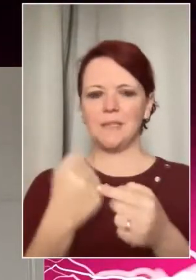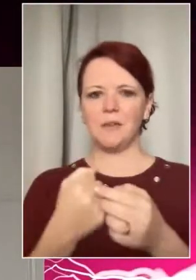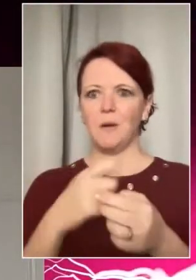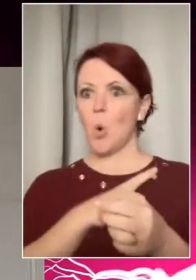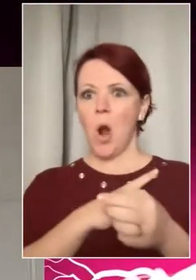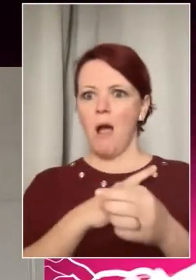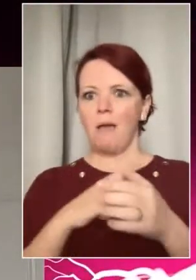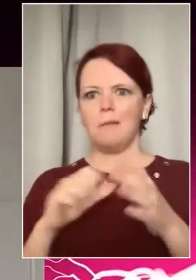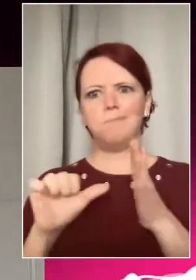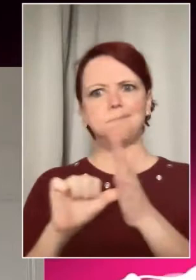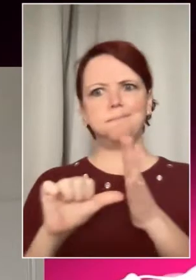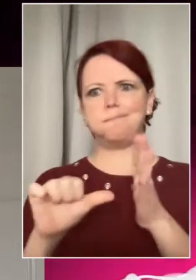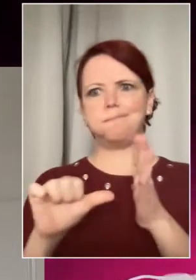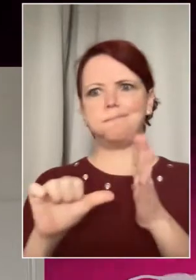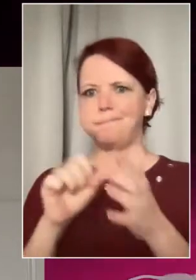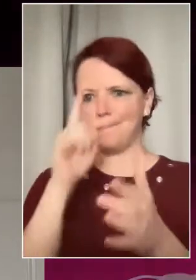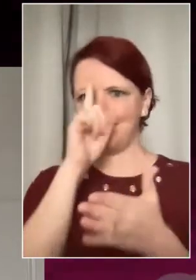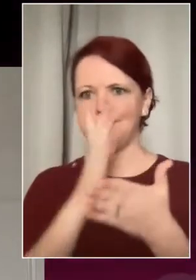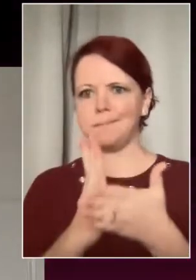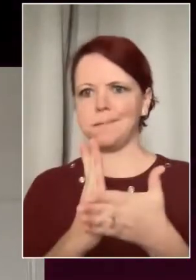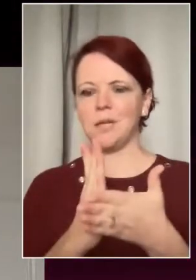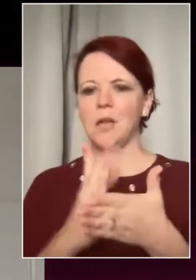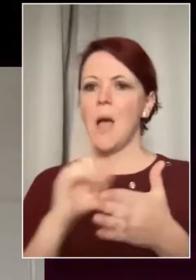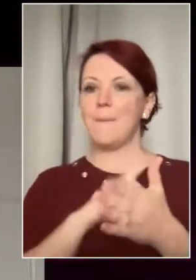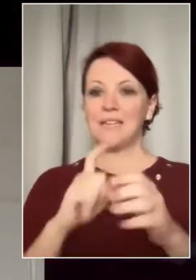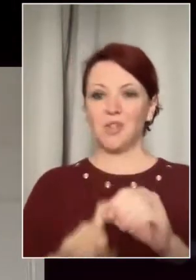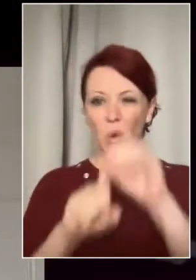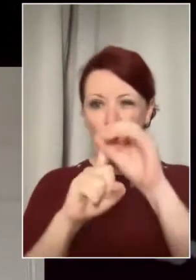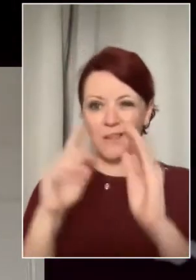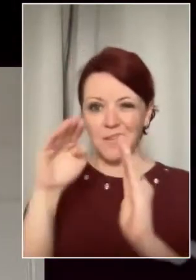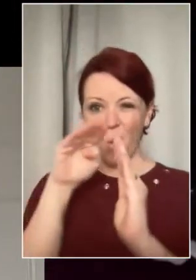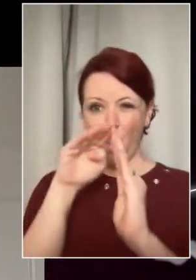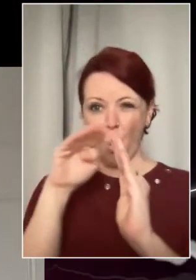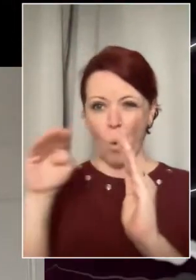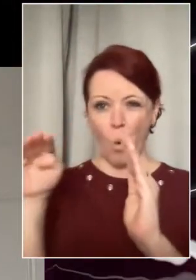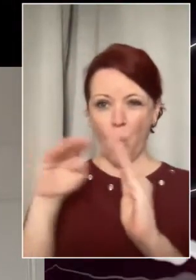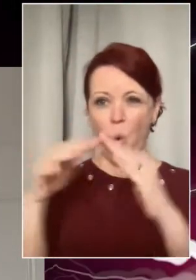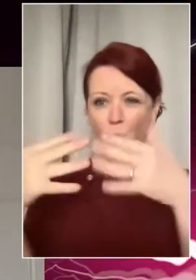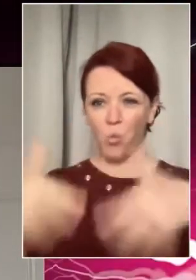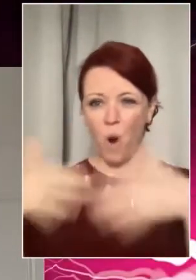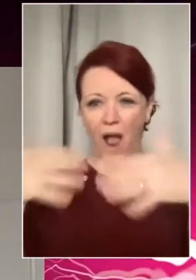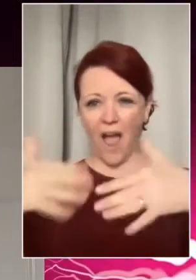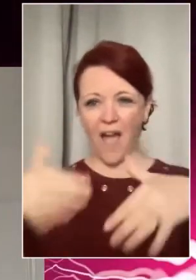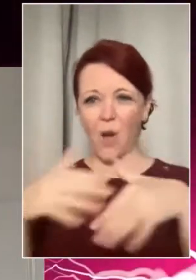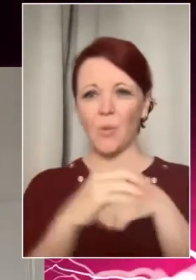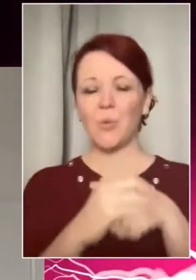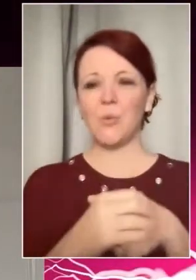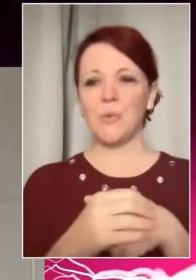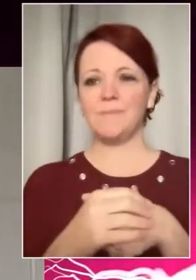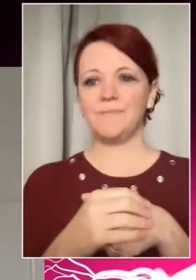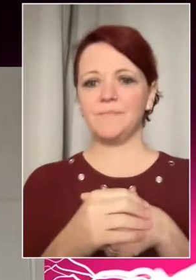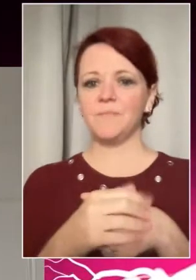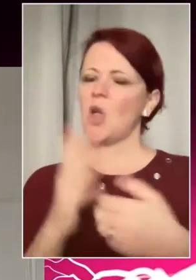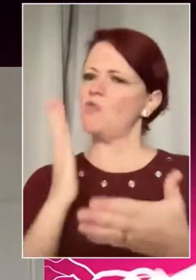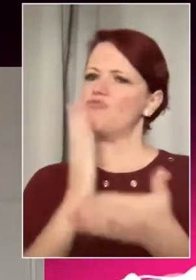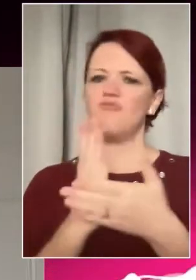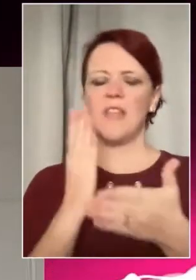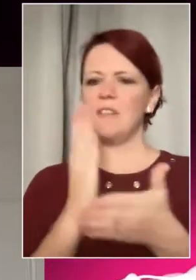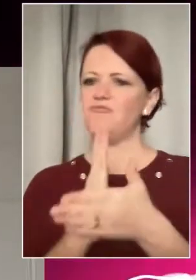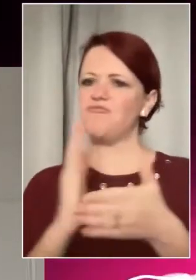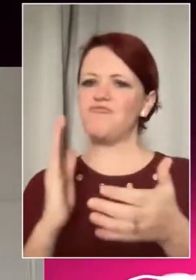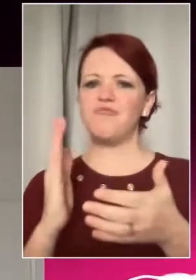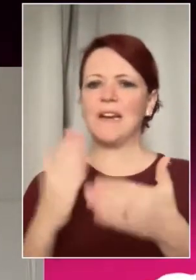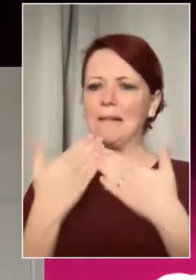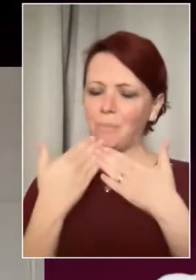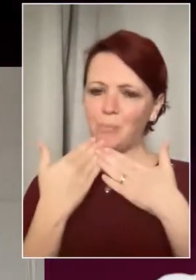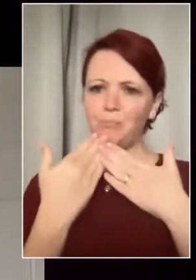high quality of the entrants and the powerful stories that we hear about. And we're really grateful to our ambassadors who help